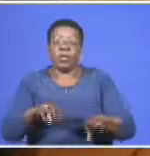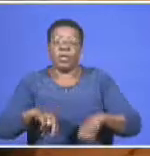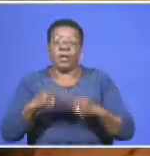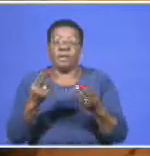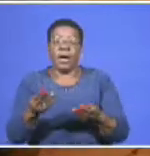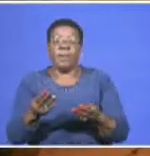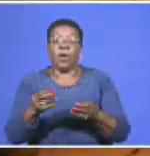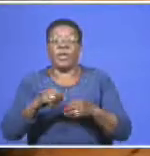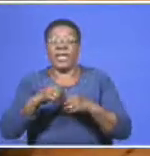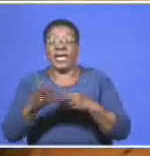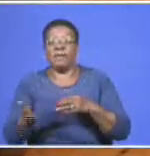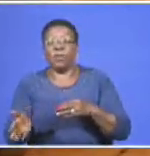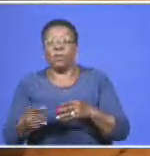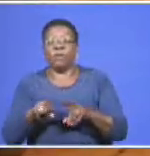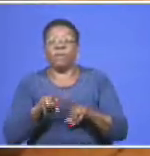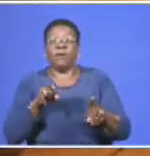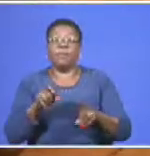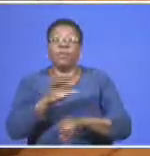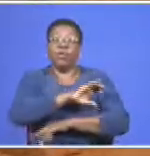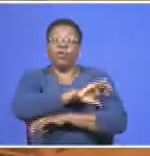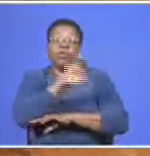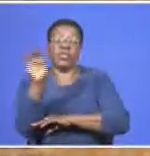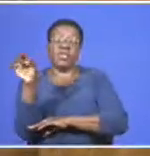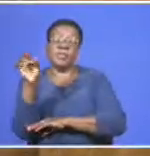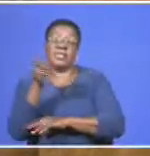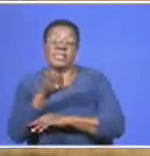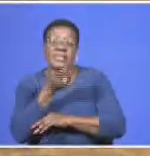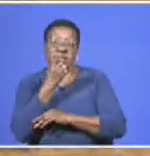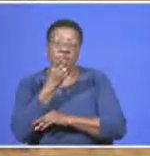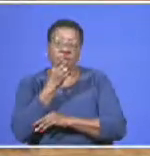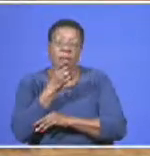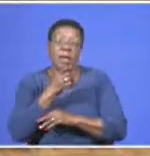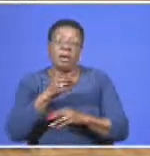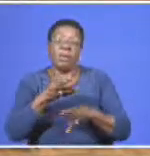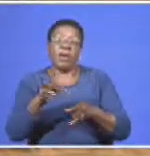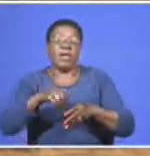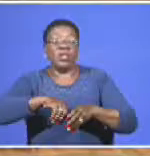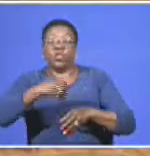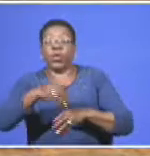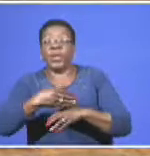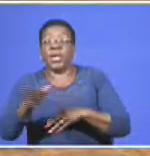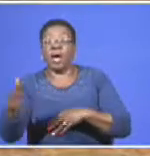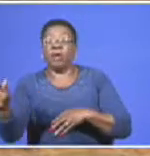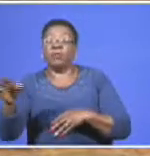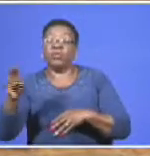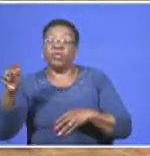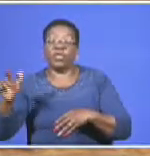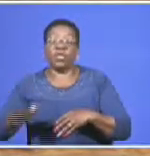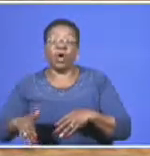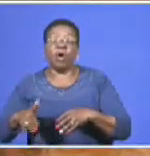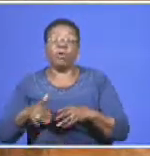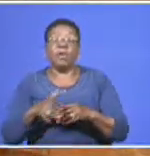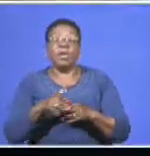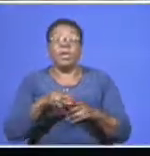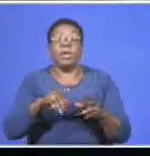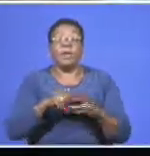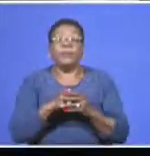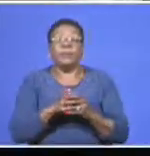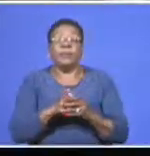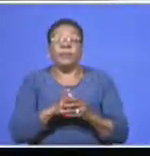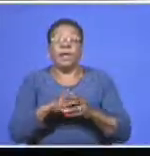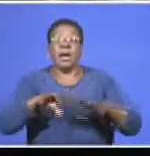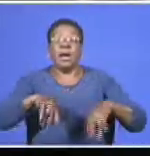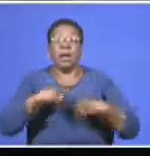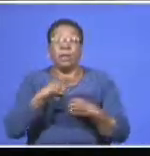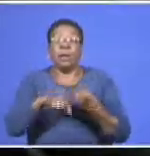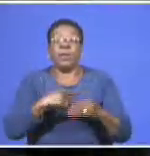on the leftovers from this week's Christmas feast. But rather than throwing it out for the dog and driving for takeout, how